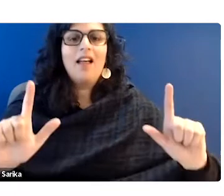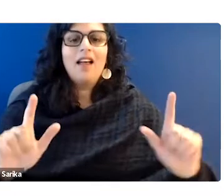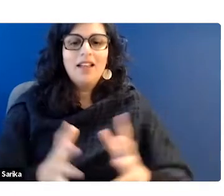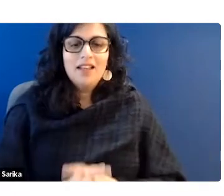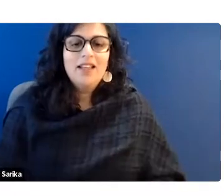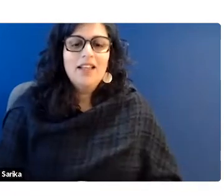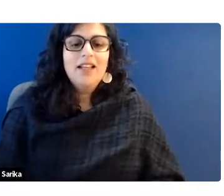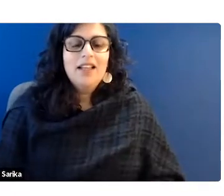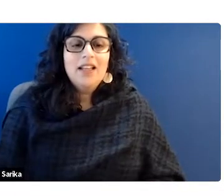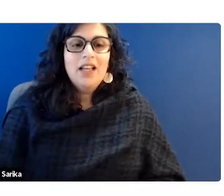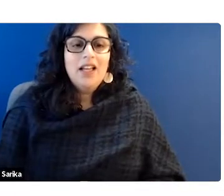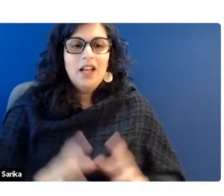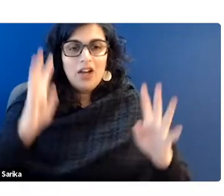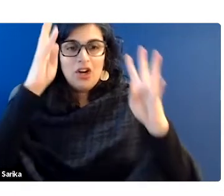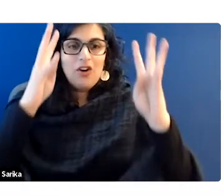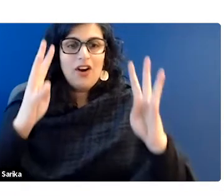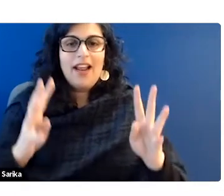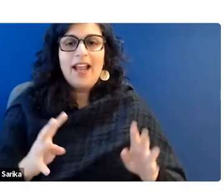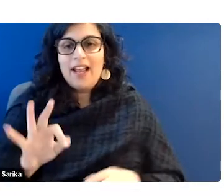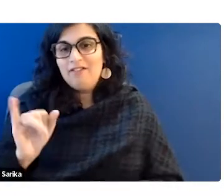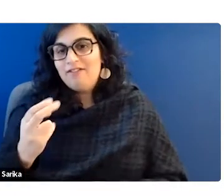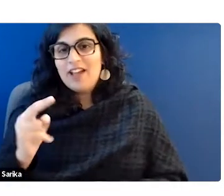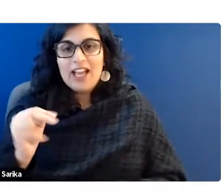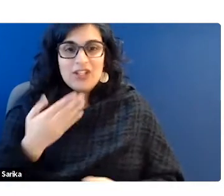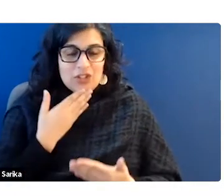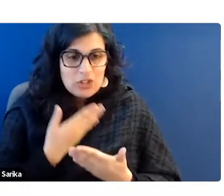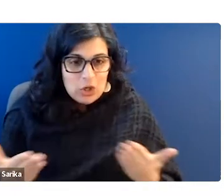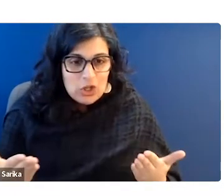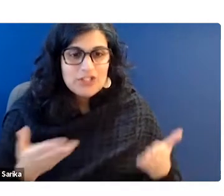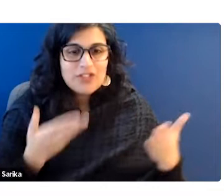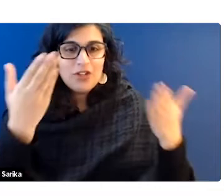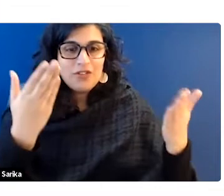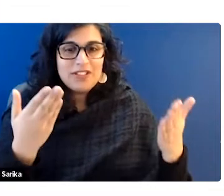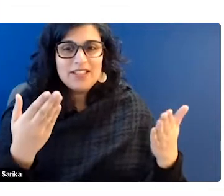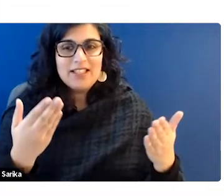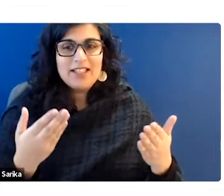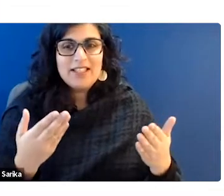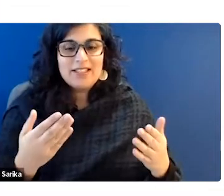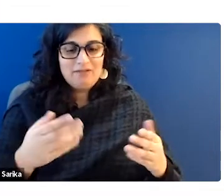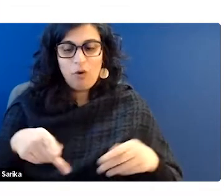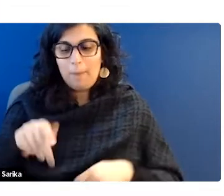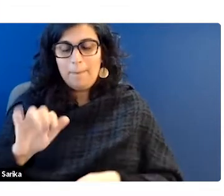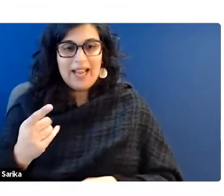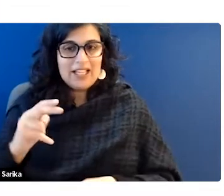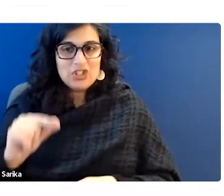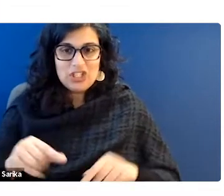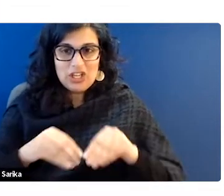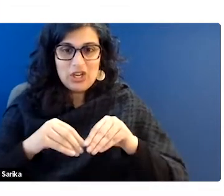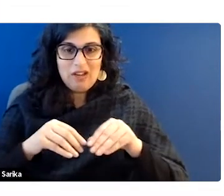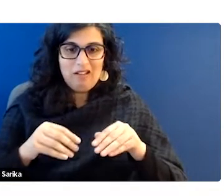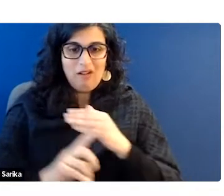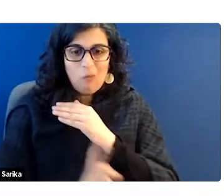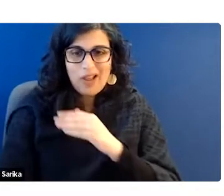At Needs Theory, we create fashion goods and services as packaging waste solutions. And I kind of walked into this